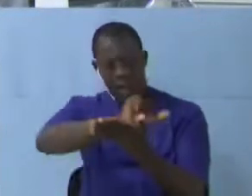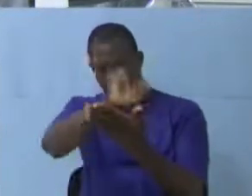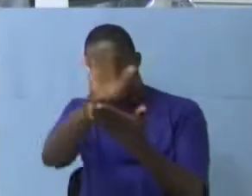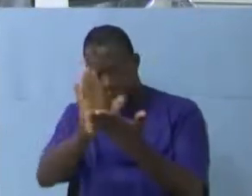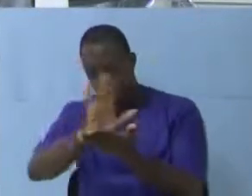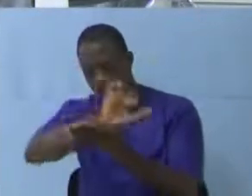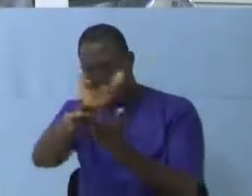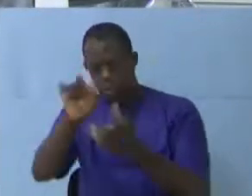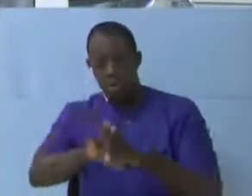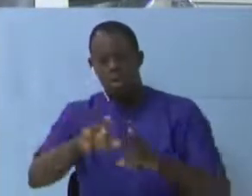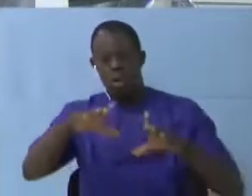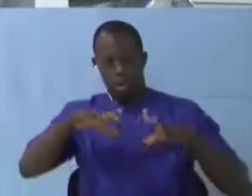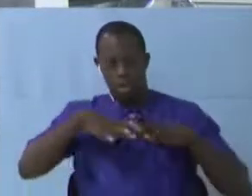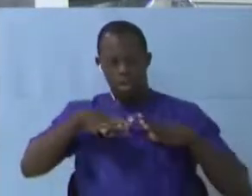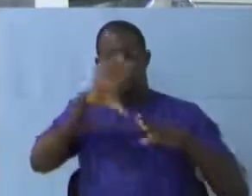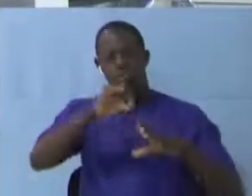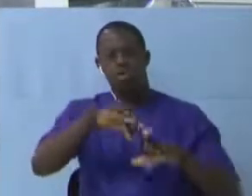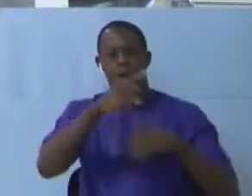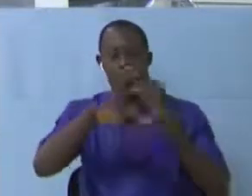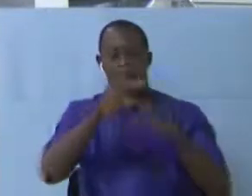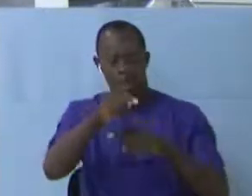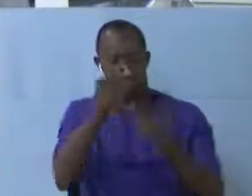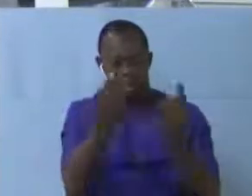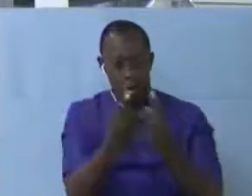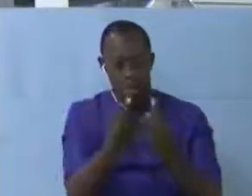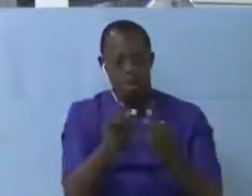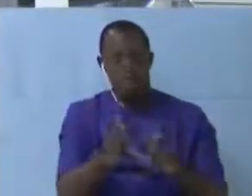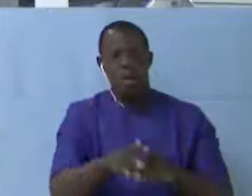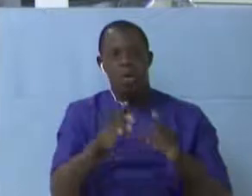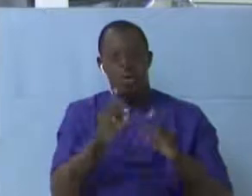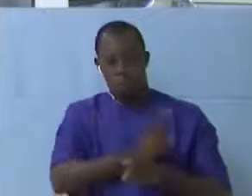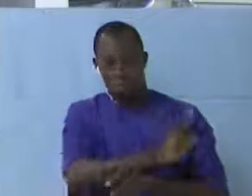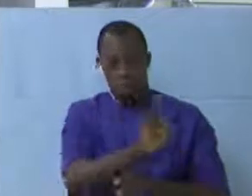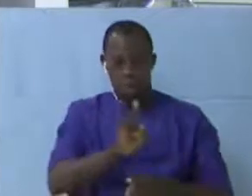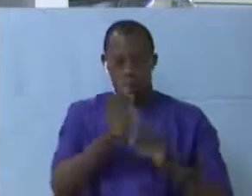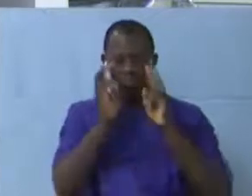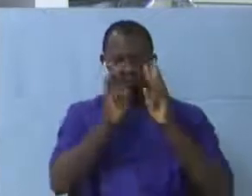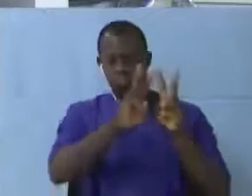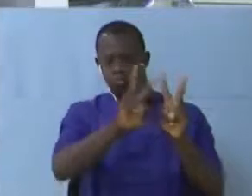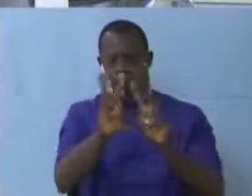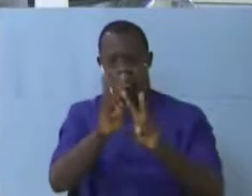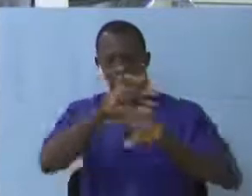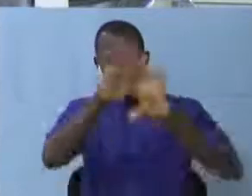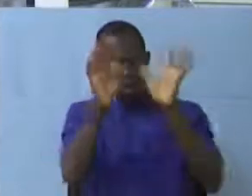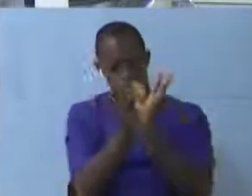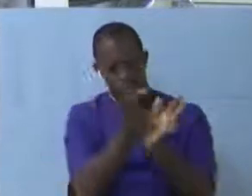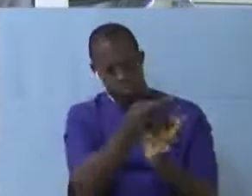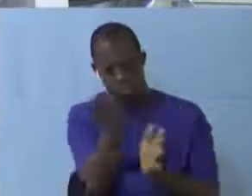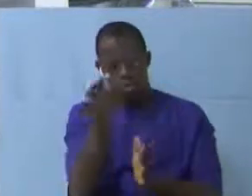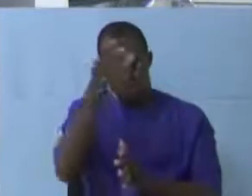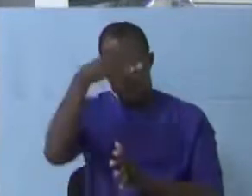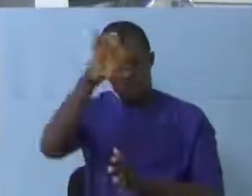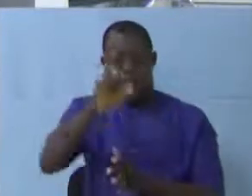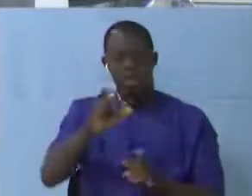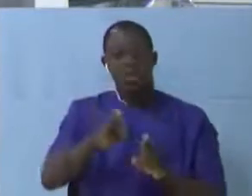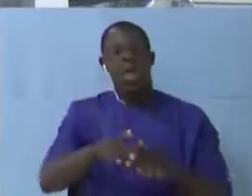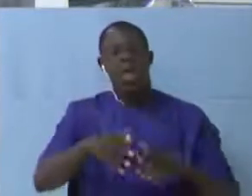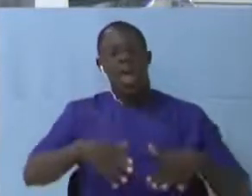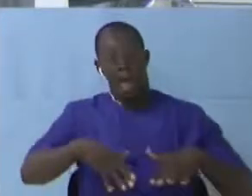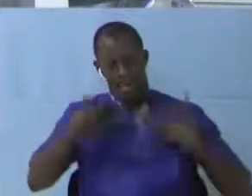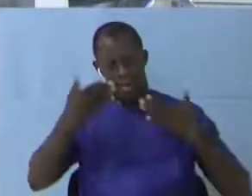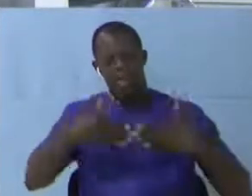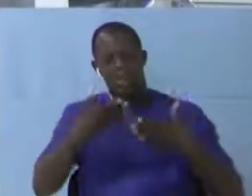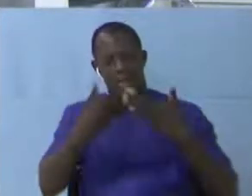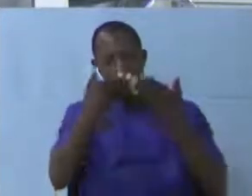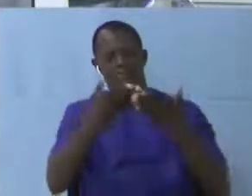waaye nag ñu ngi ñëpp a ngi bàyyi xel. So we're watching all of you commissioners, but I am really grateful I was given this opportunity.